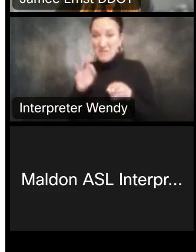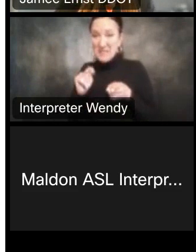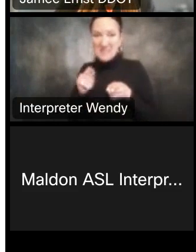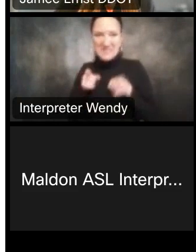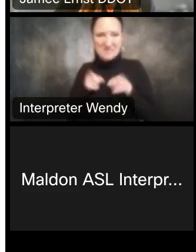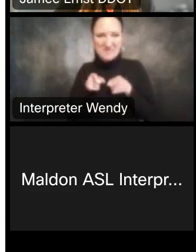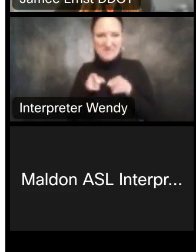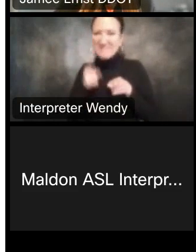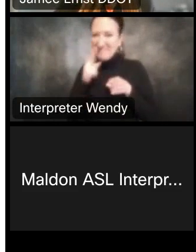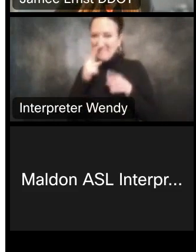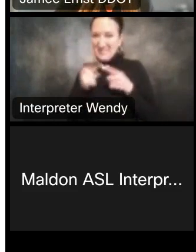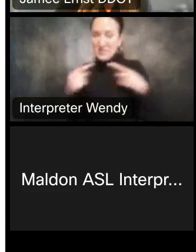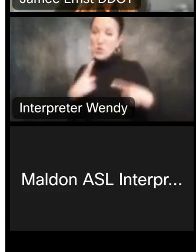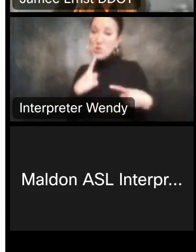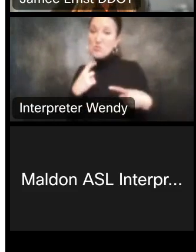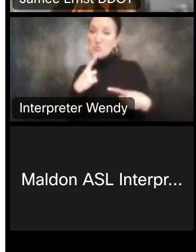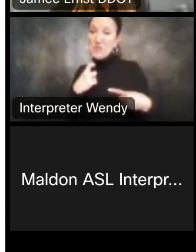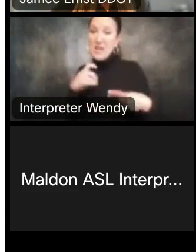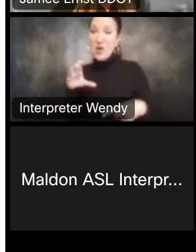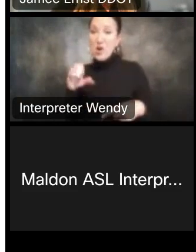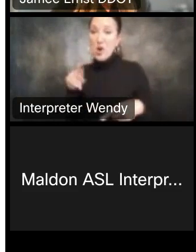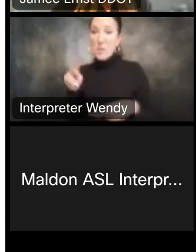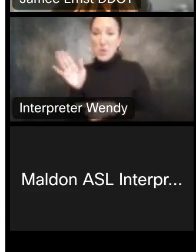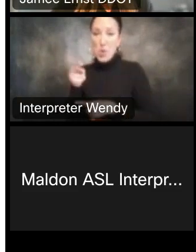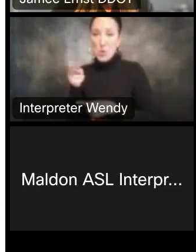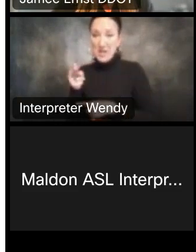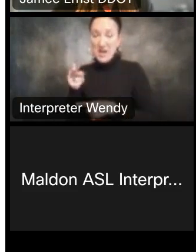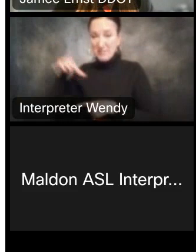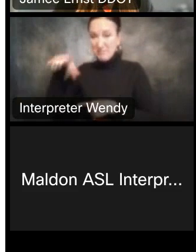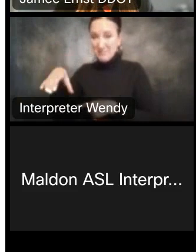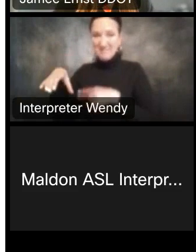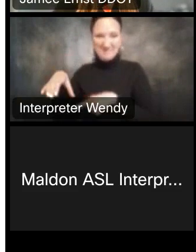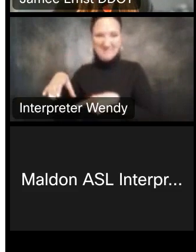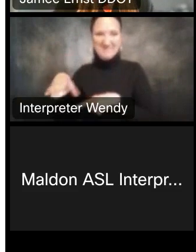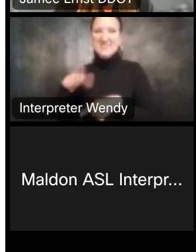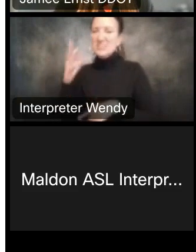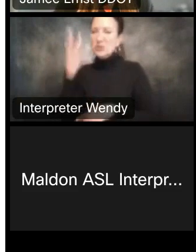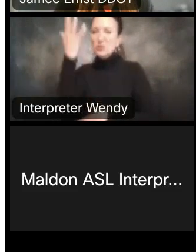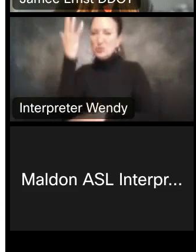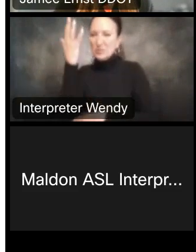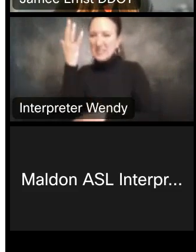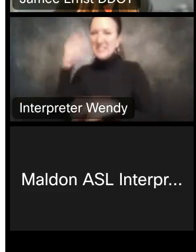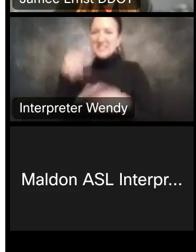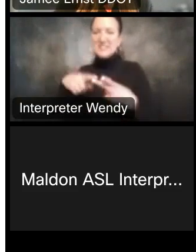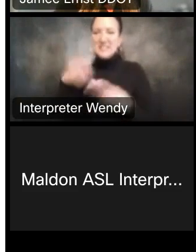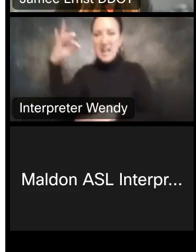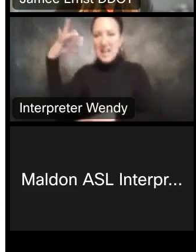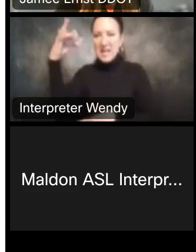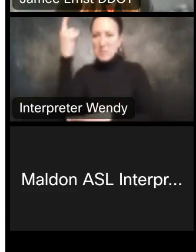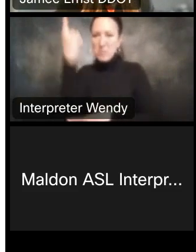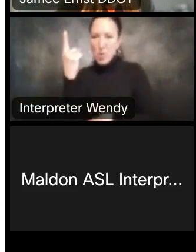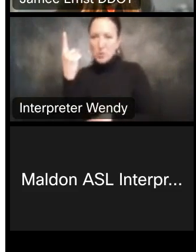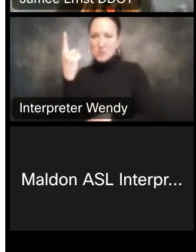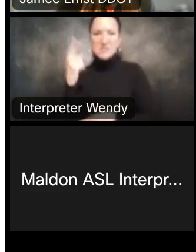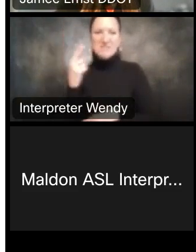one adjacent to the red carpet inn. The sidewalk is frequently obstructed by tree boxes and by light poles, as you can